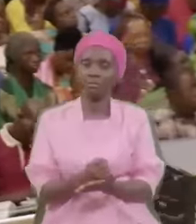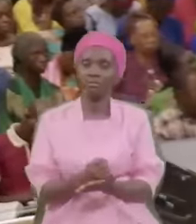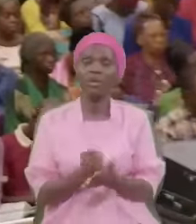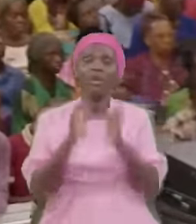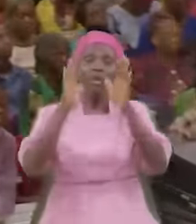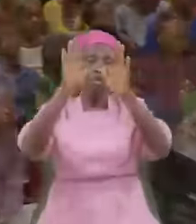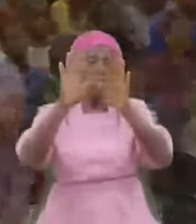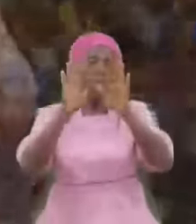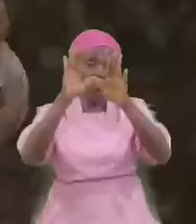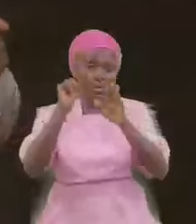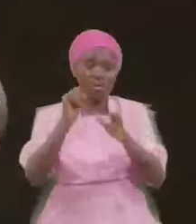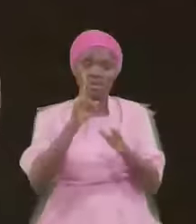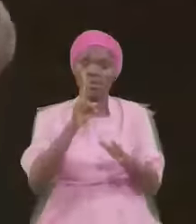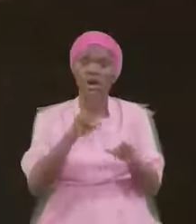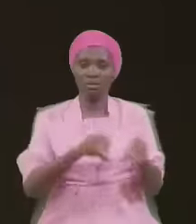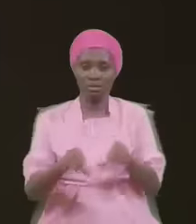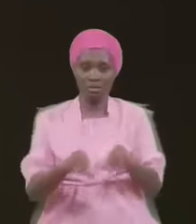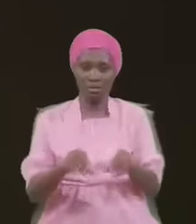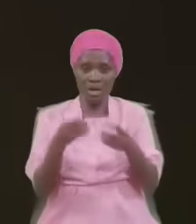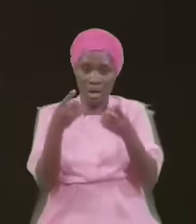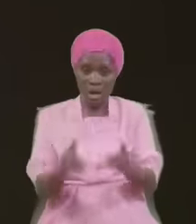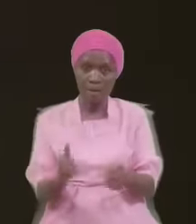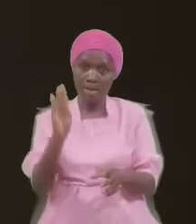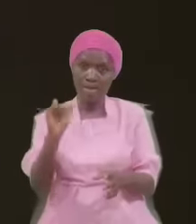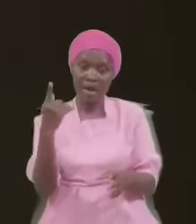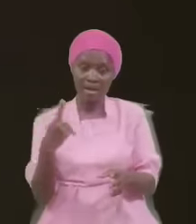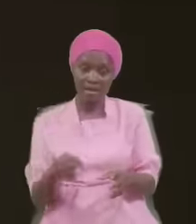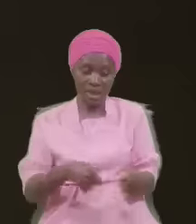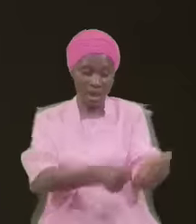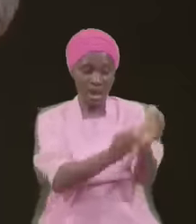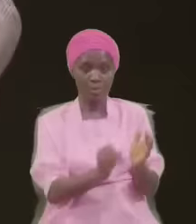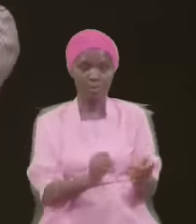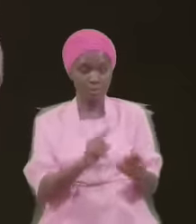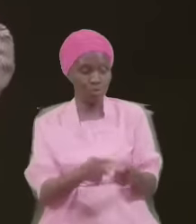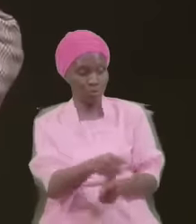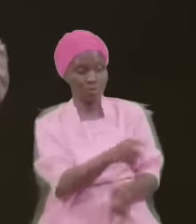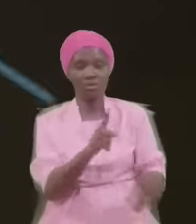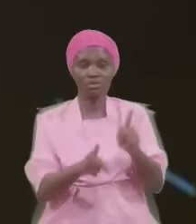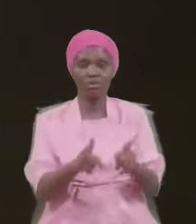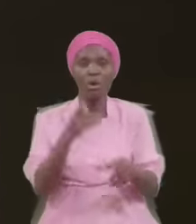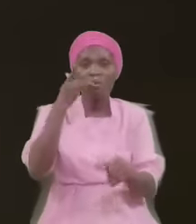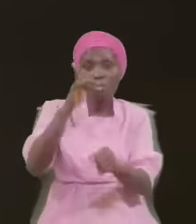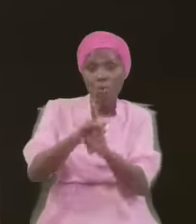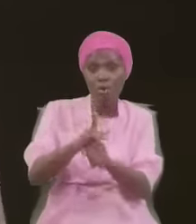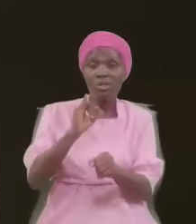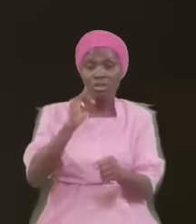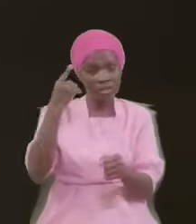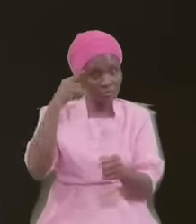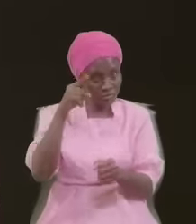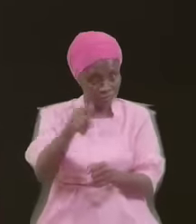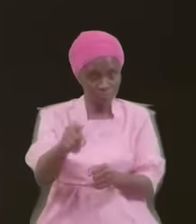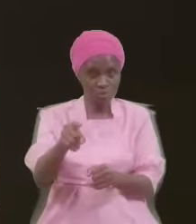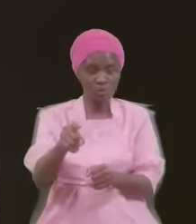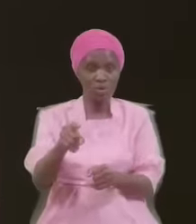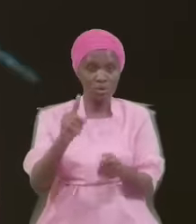done by the apostles for these people. The promise is unto you. And for you tonight, wonders